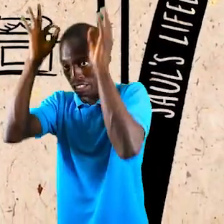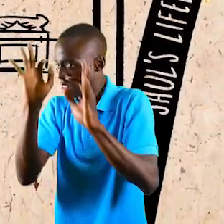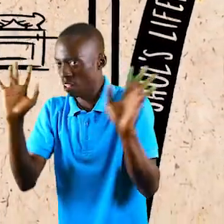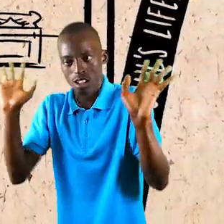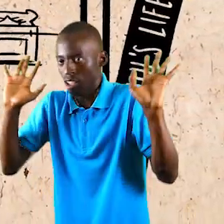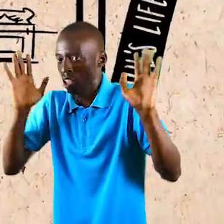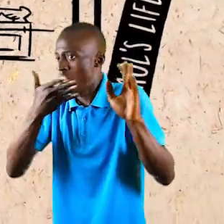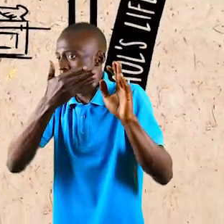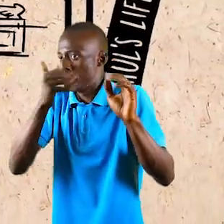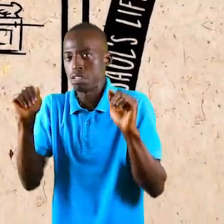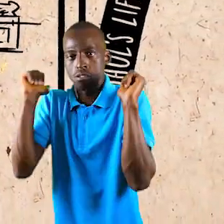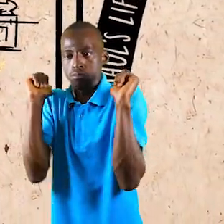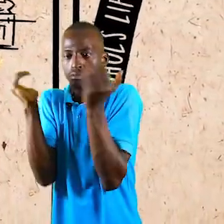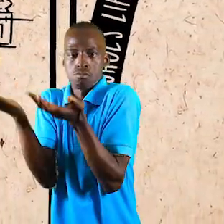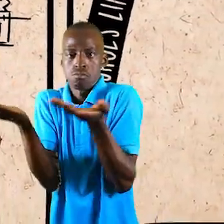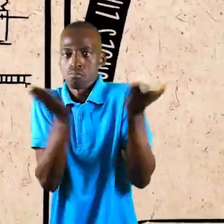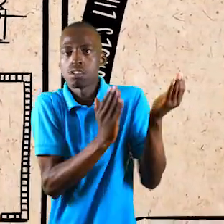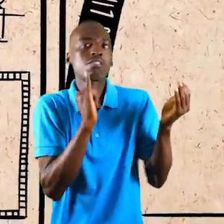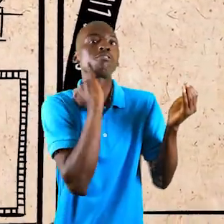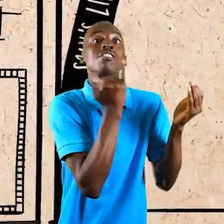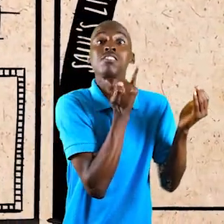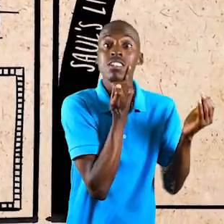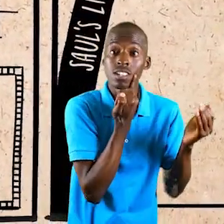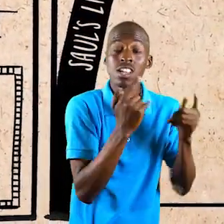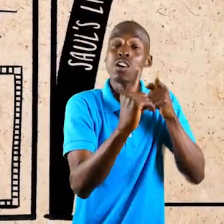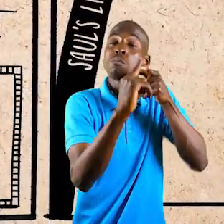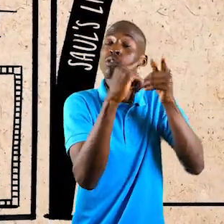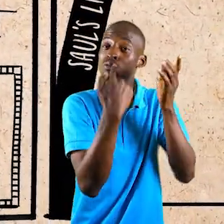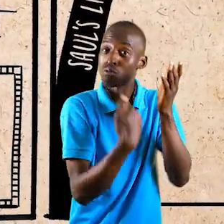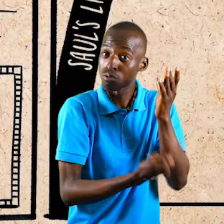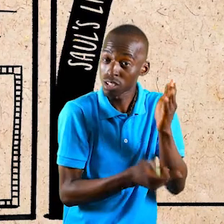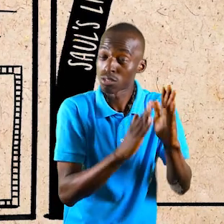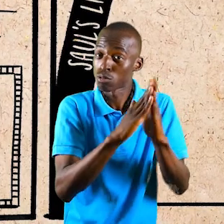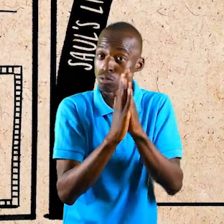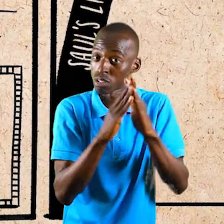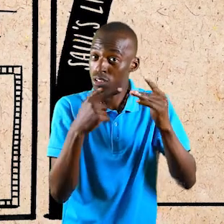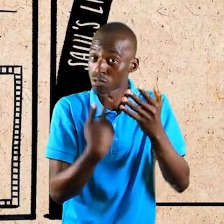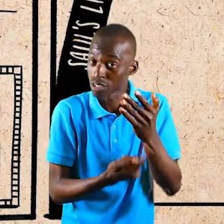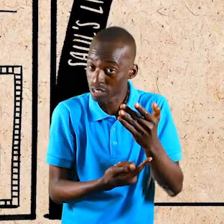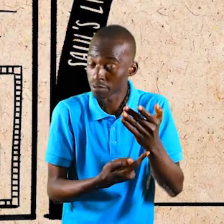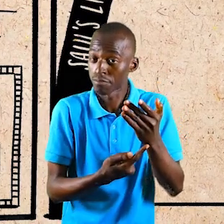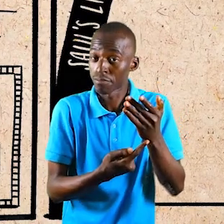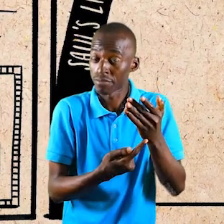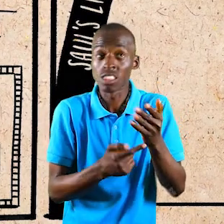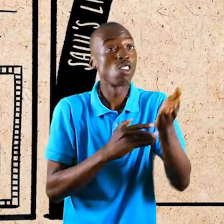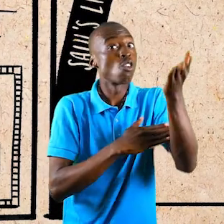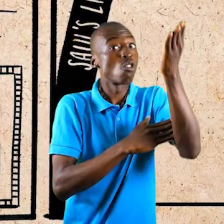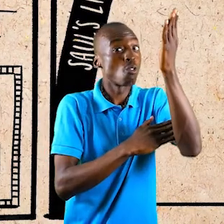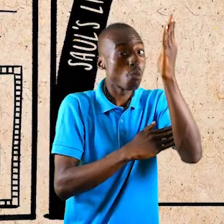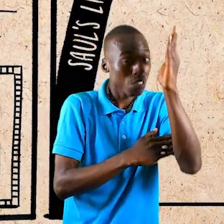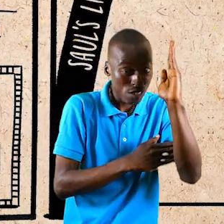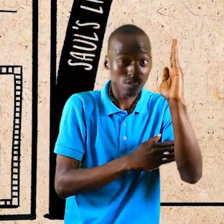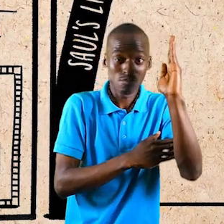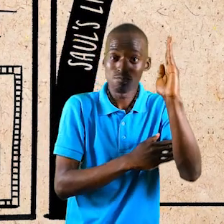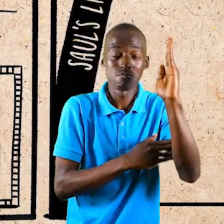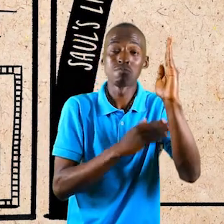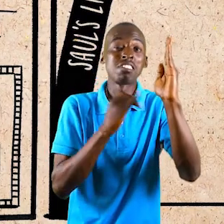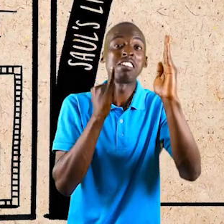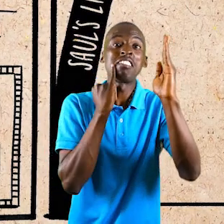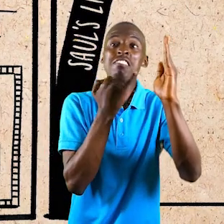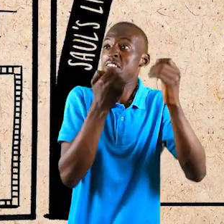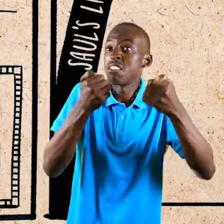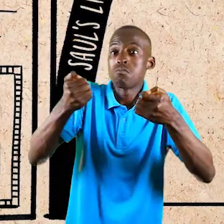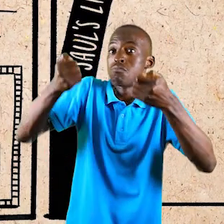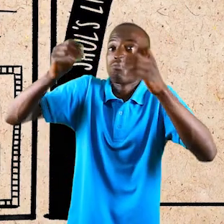anymore, obviously, and they send it back to Israel. And the point of this little story seems to be this: God is not Israel's